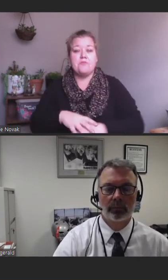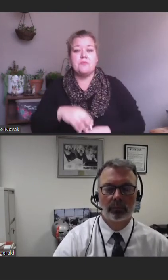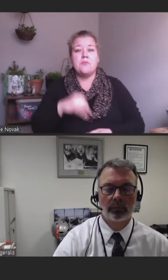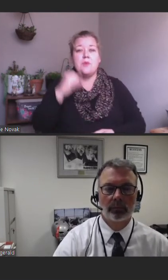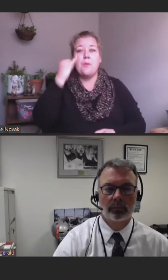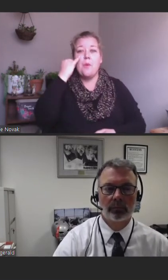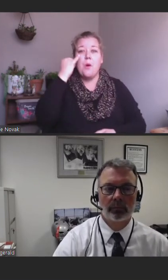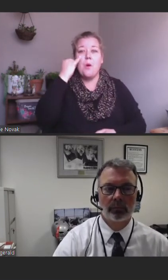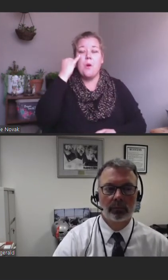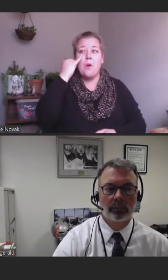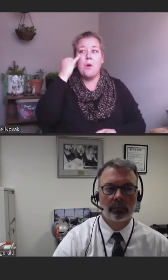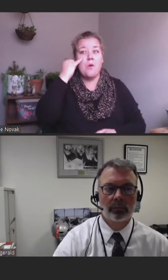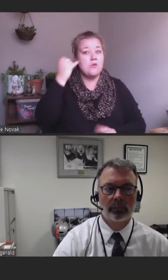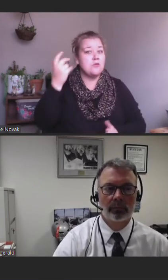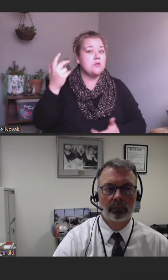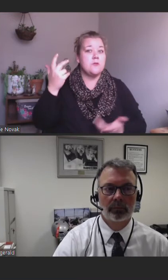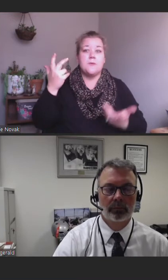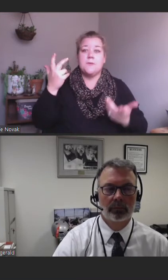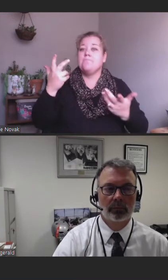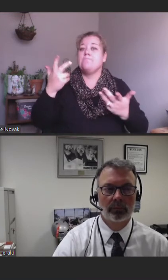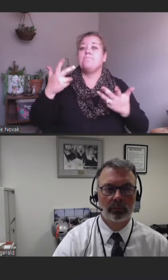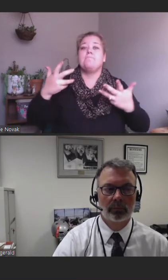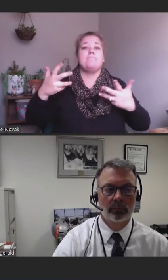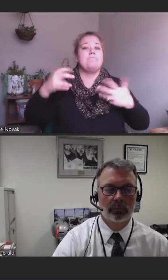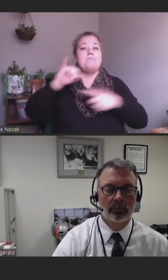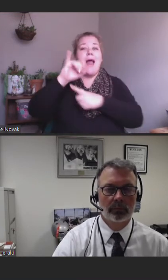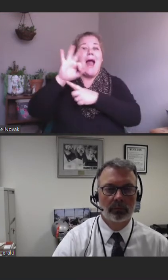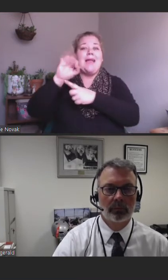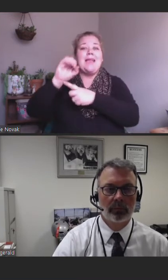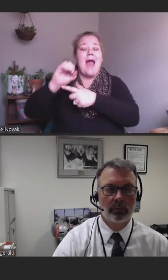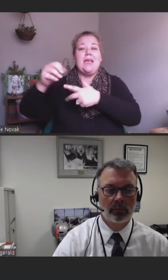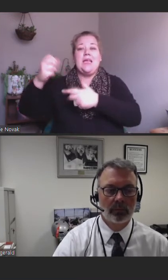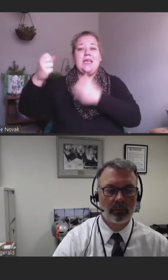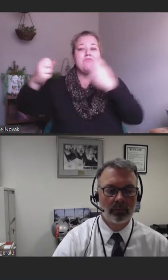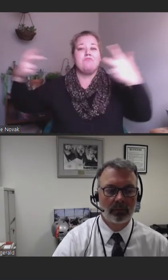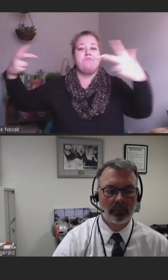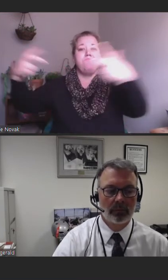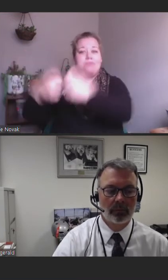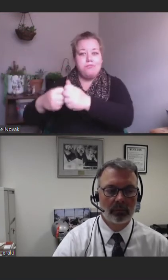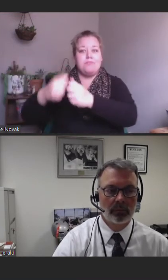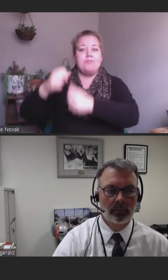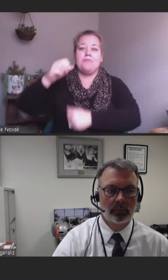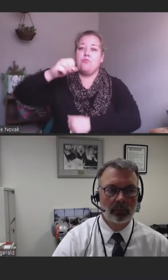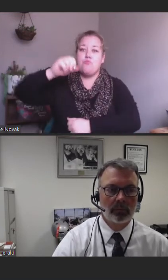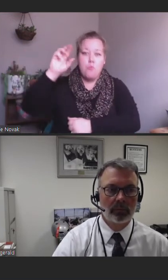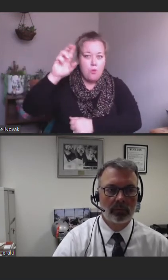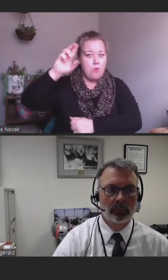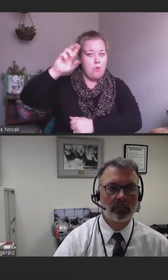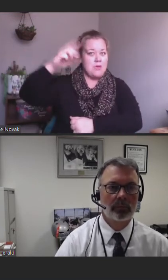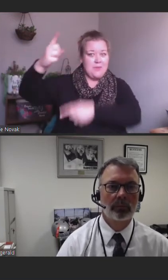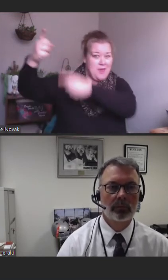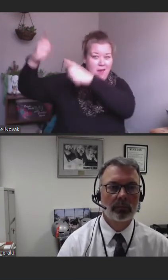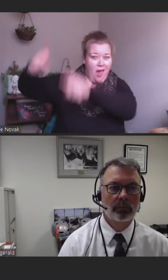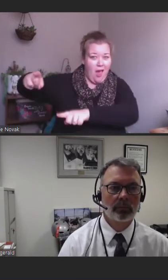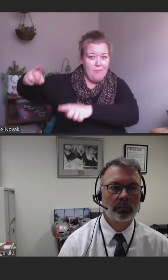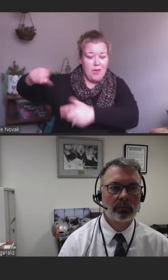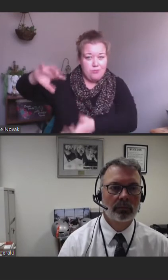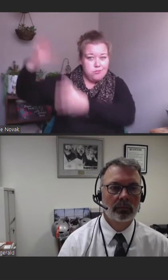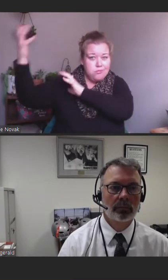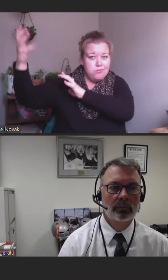catastrophic local event like a major crash in I-90 with the number of people needing medical care. What would happen in a scenario like